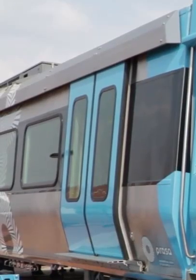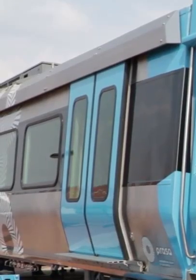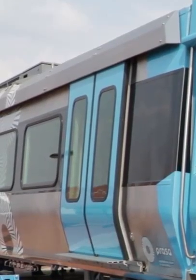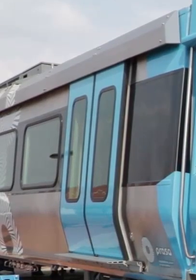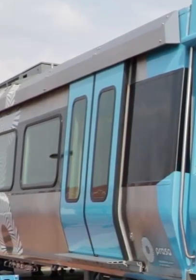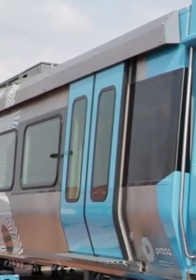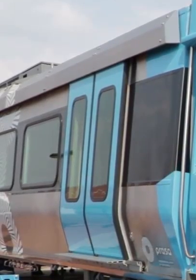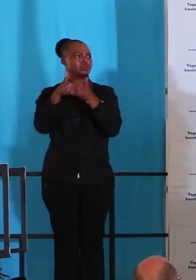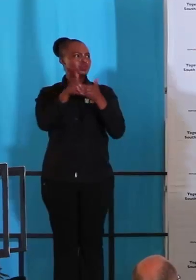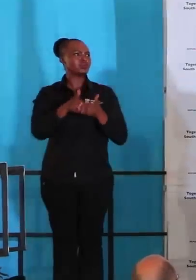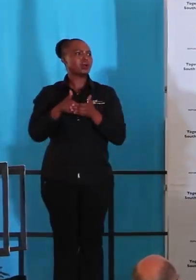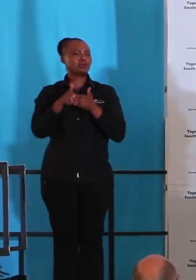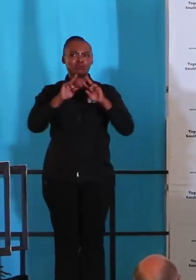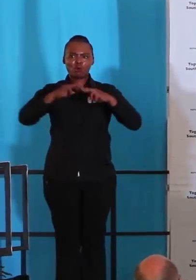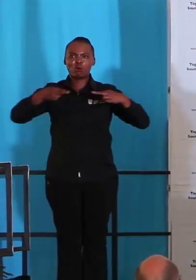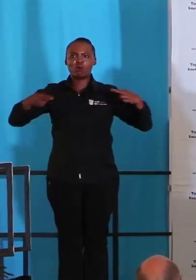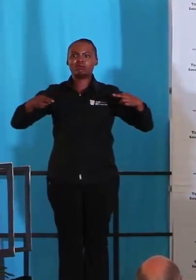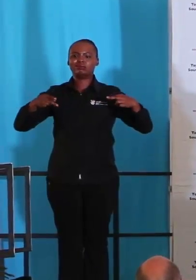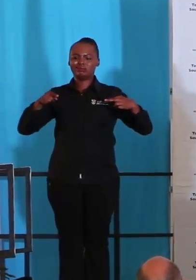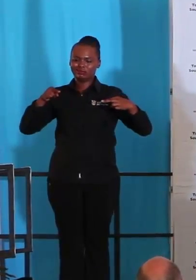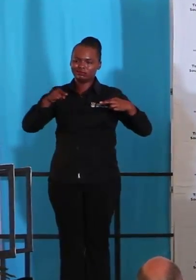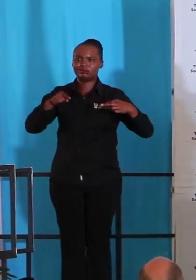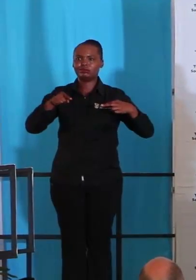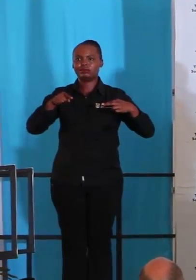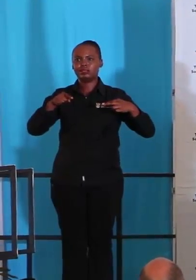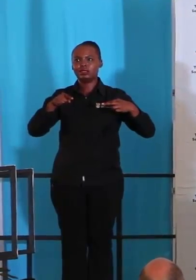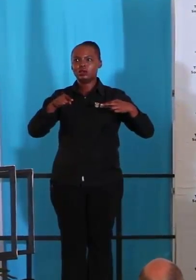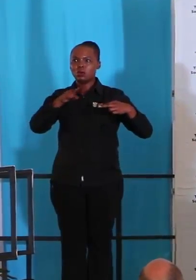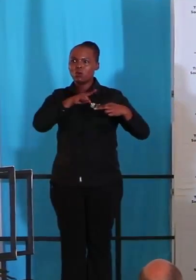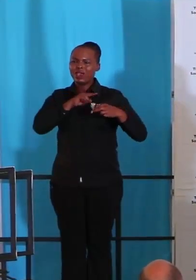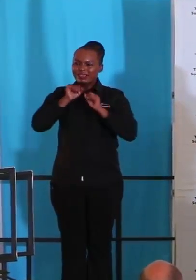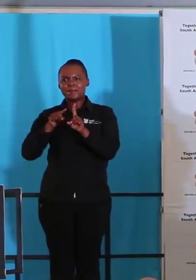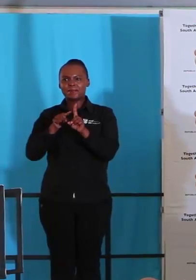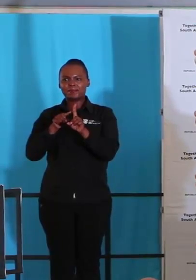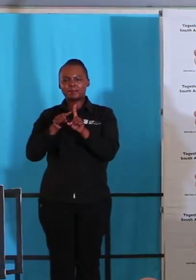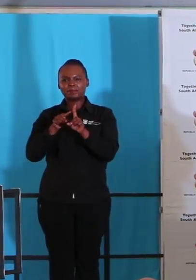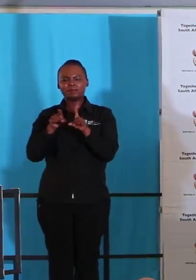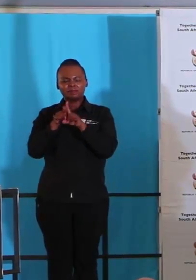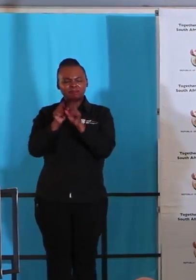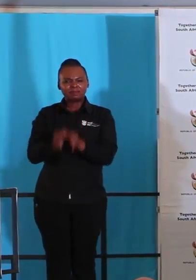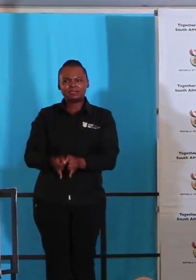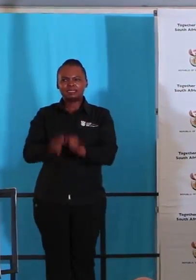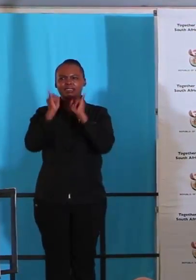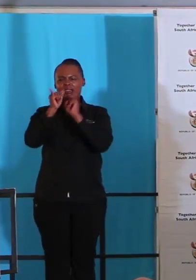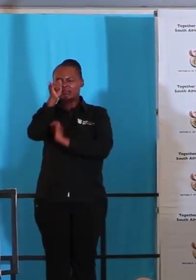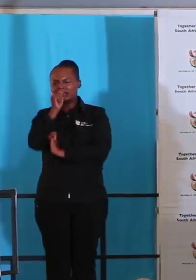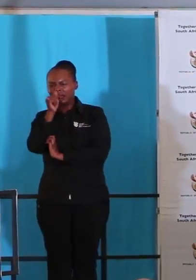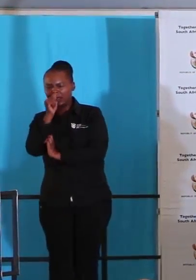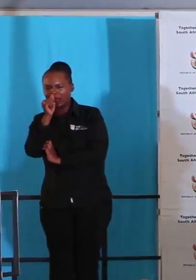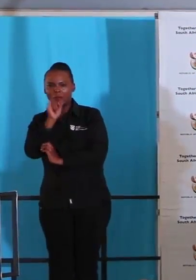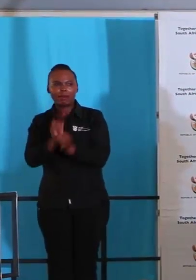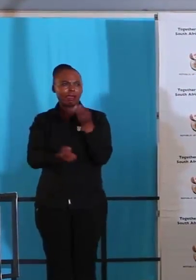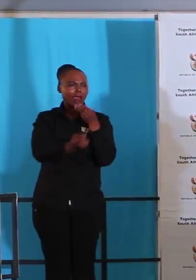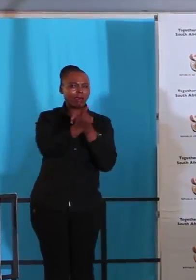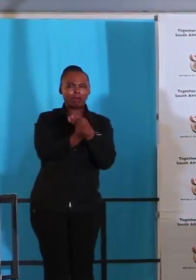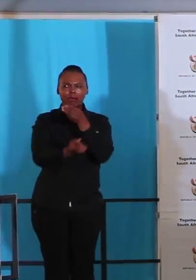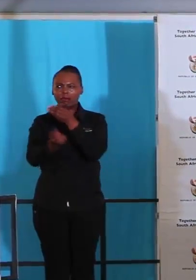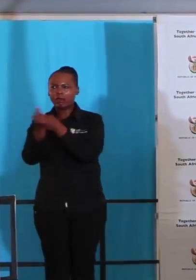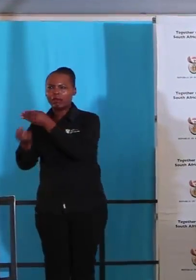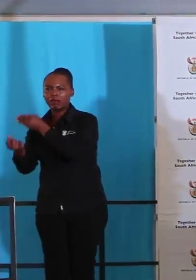We are happy to join you to launch the Northern Corridor of